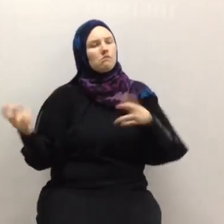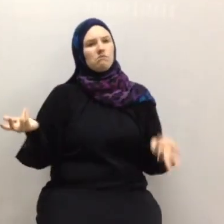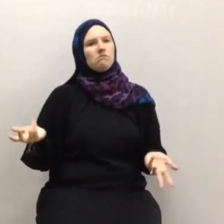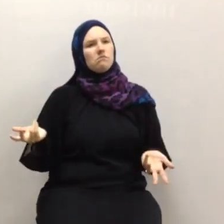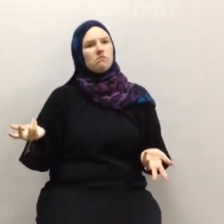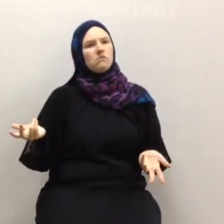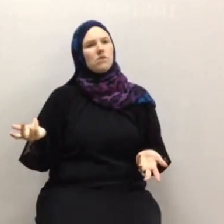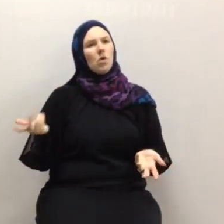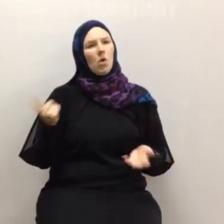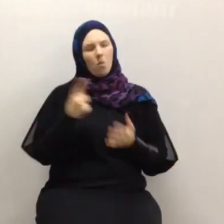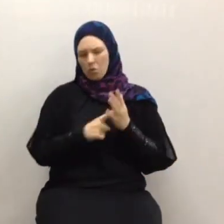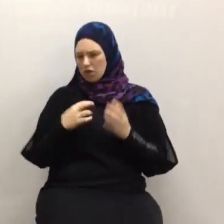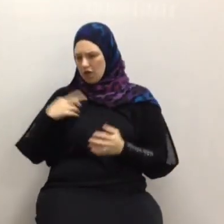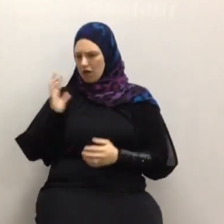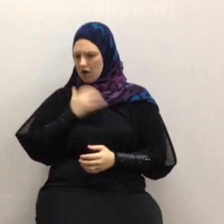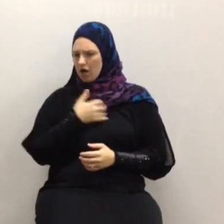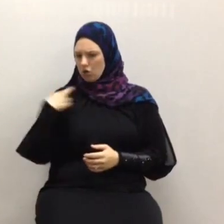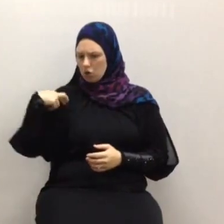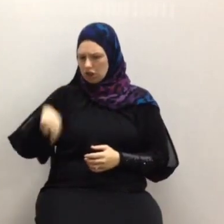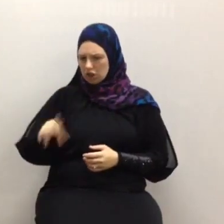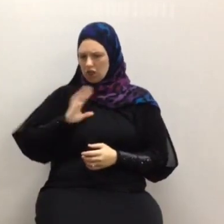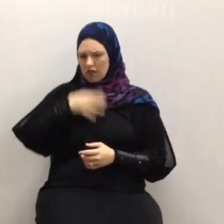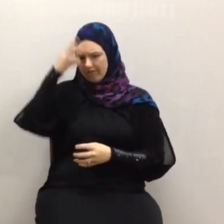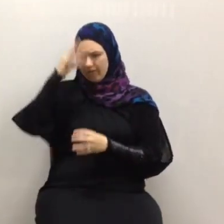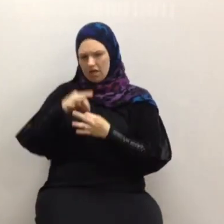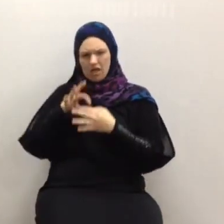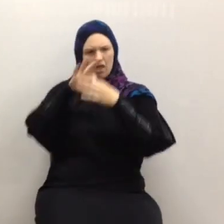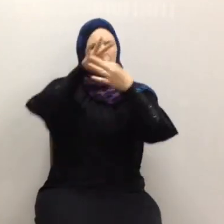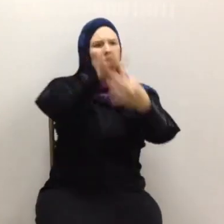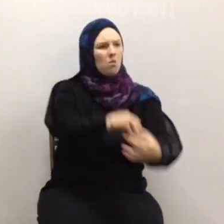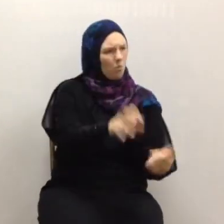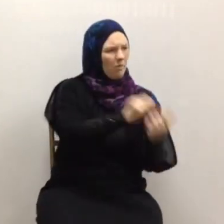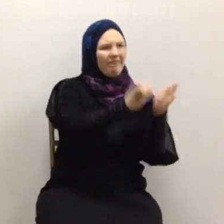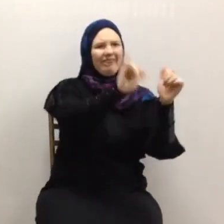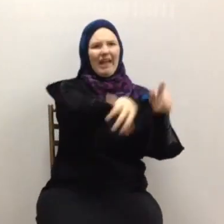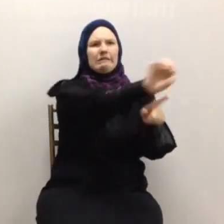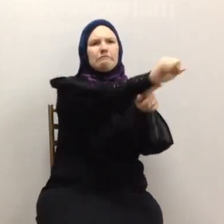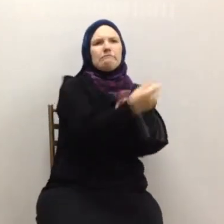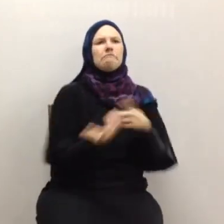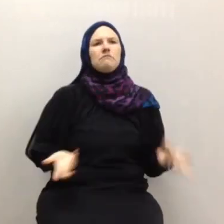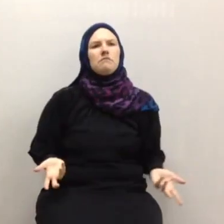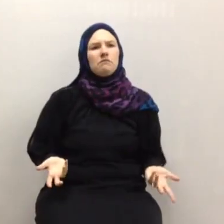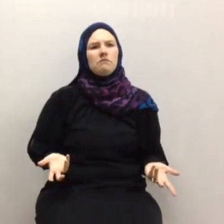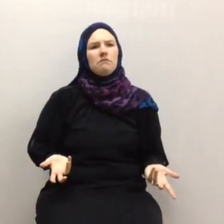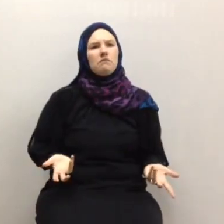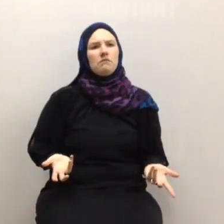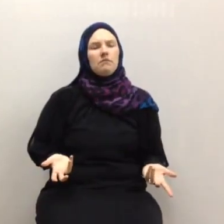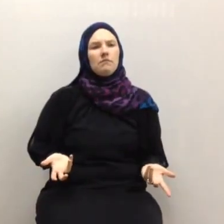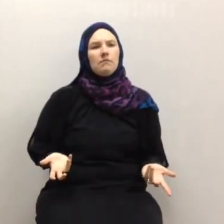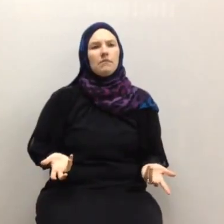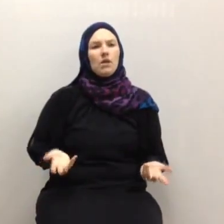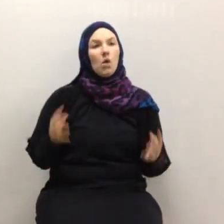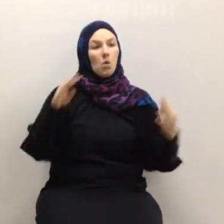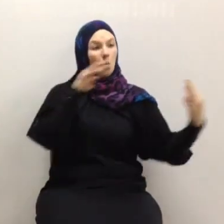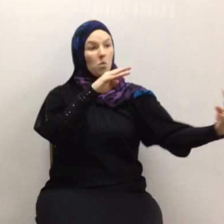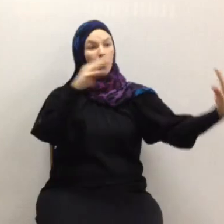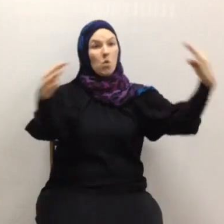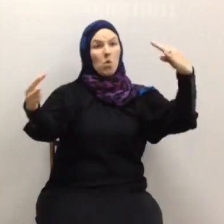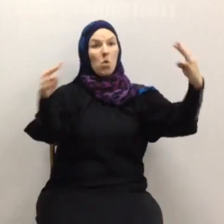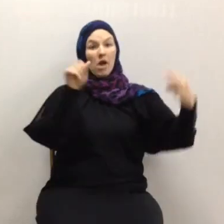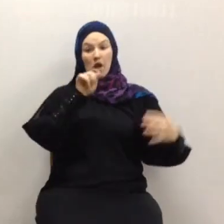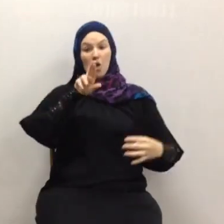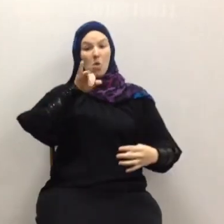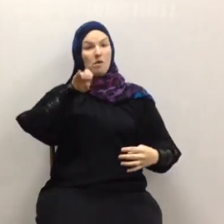do with war? And war in which the Arabs were not involved.